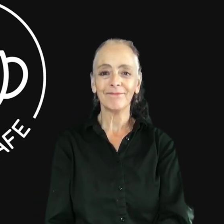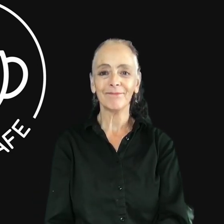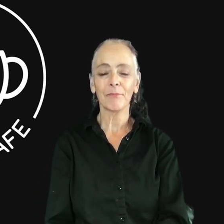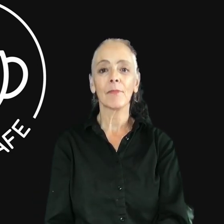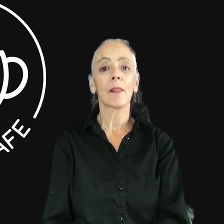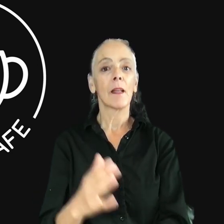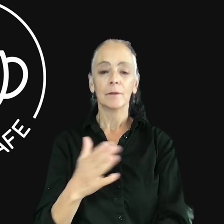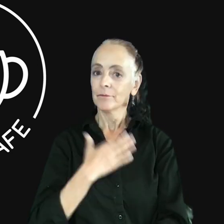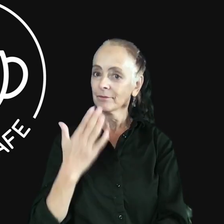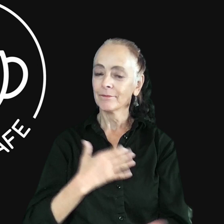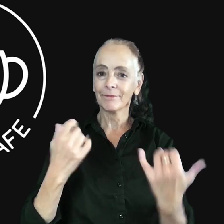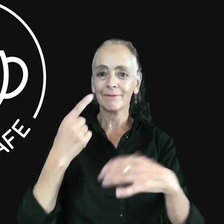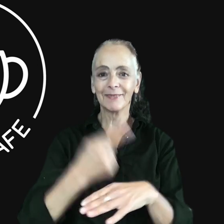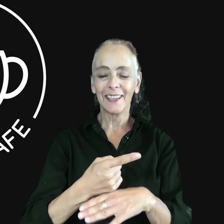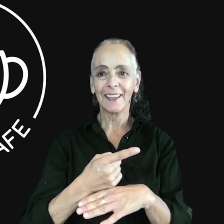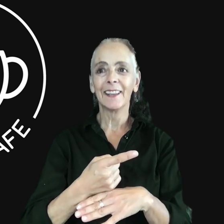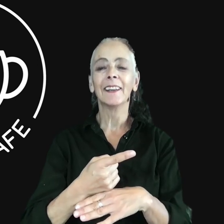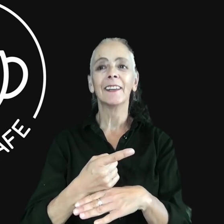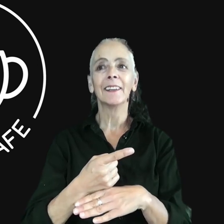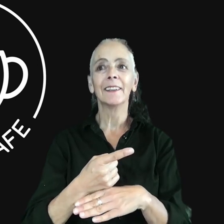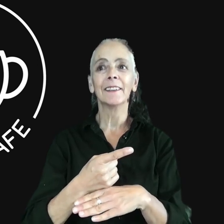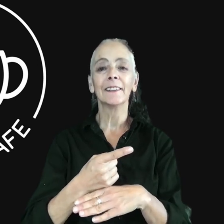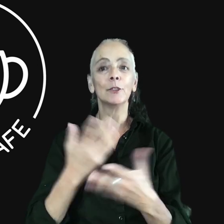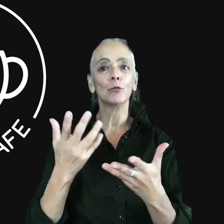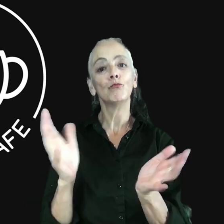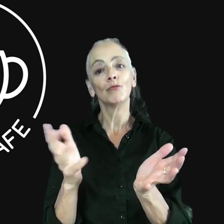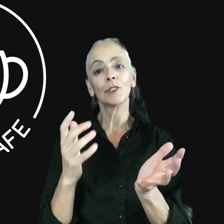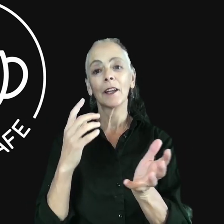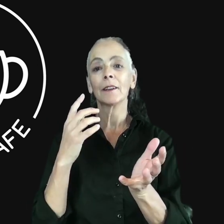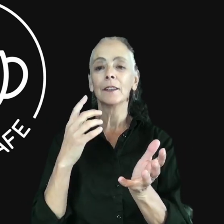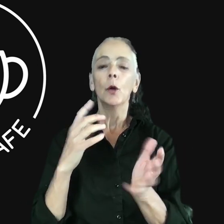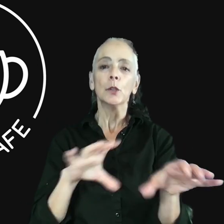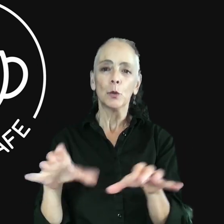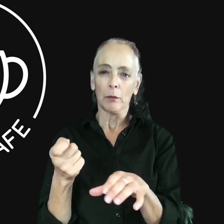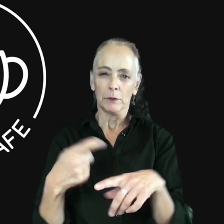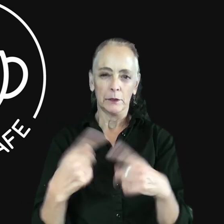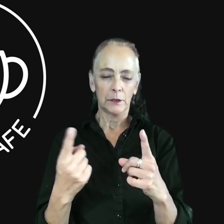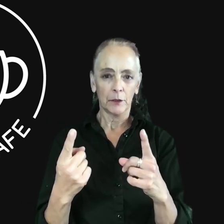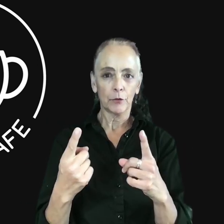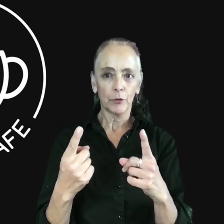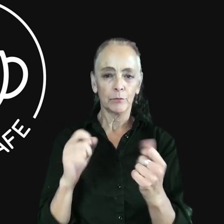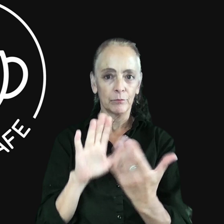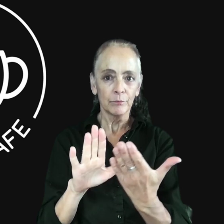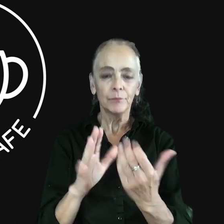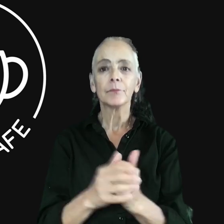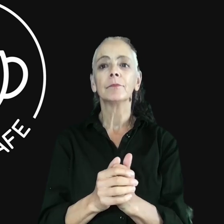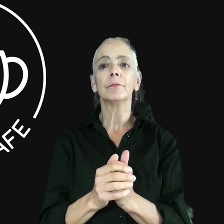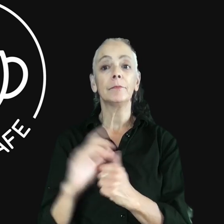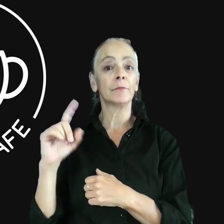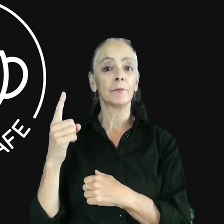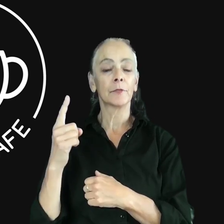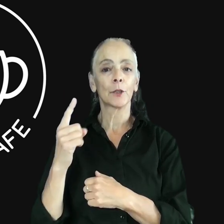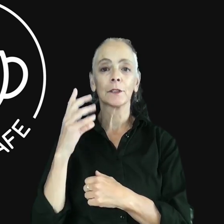we're super happy today to chat about a little we're doing a little bit of a different format uh first of all our